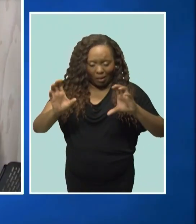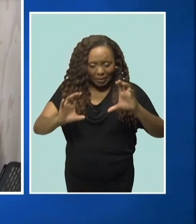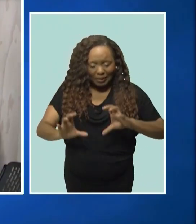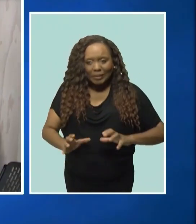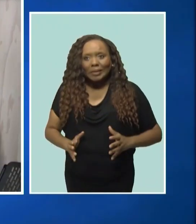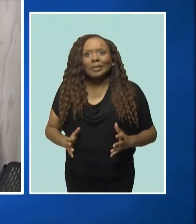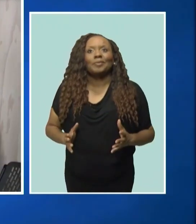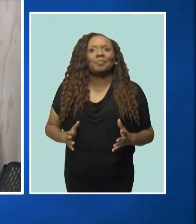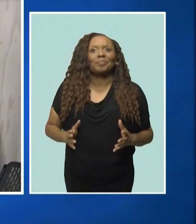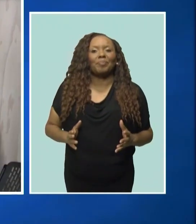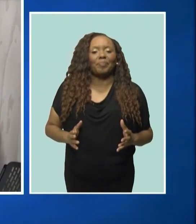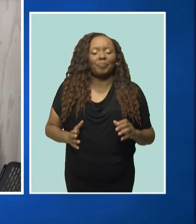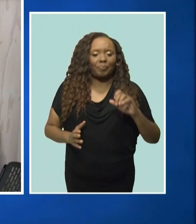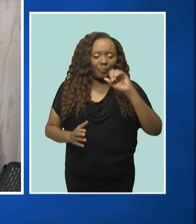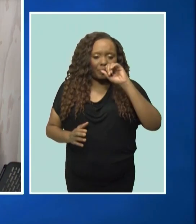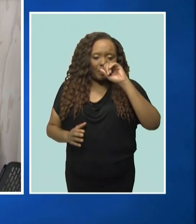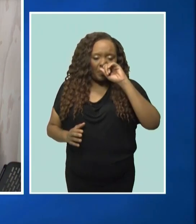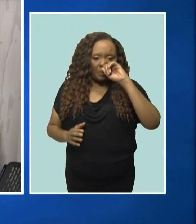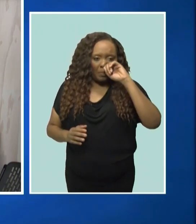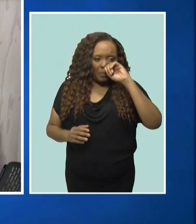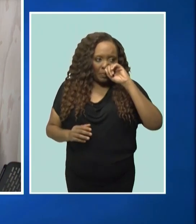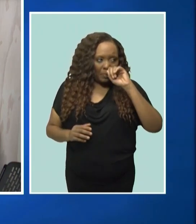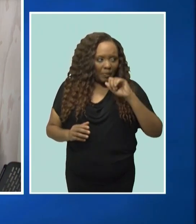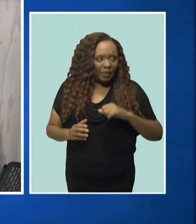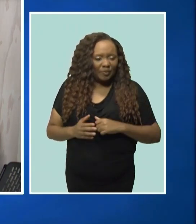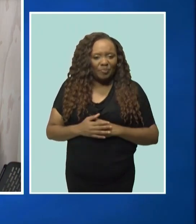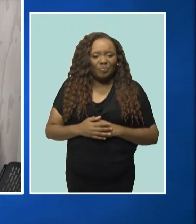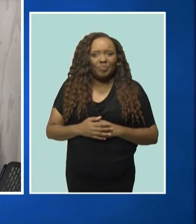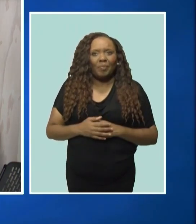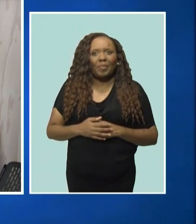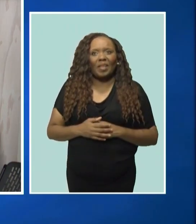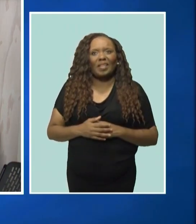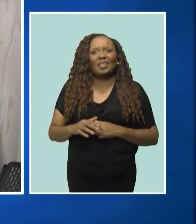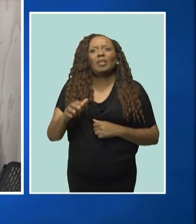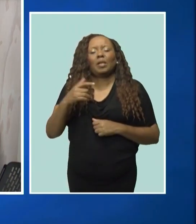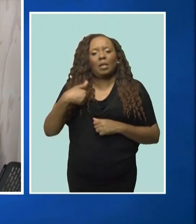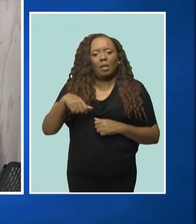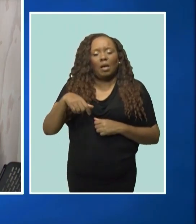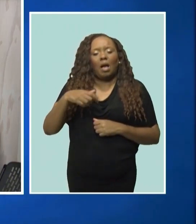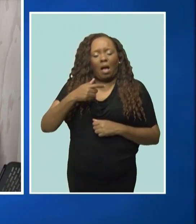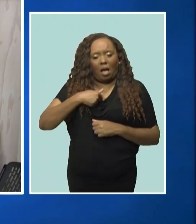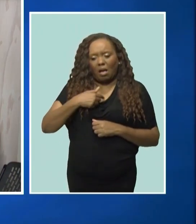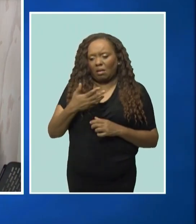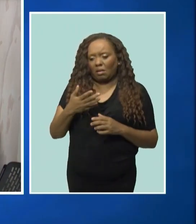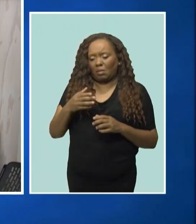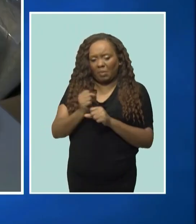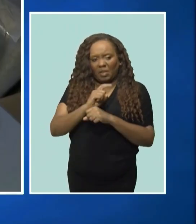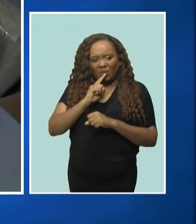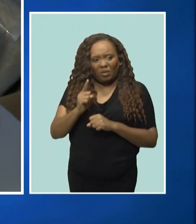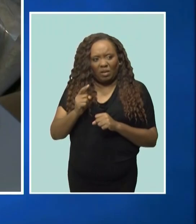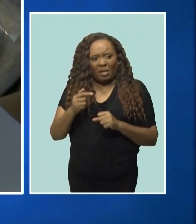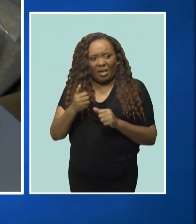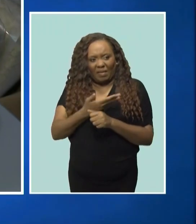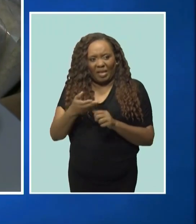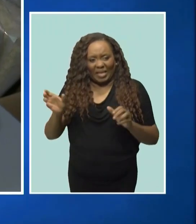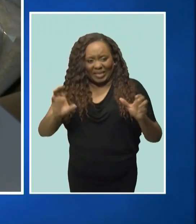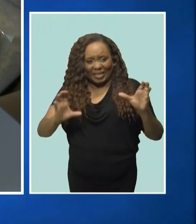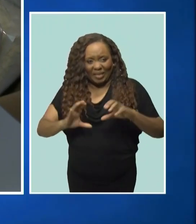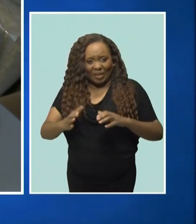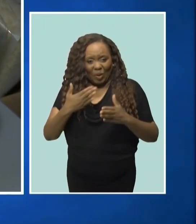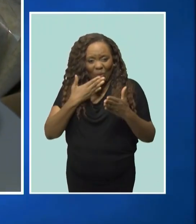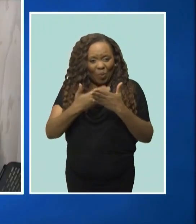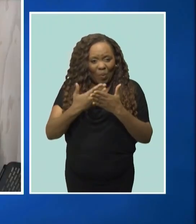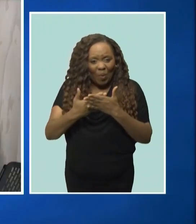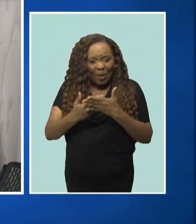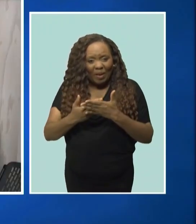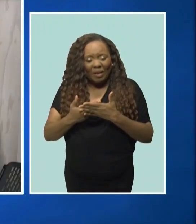it doesn't differ so much so as the authenticity of it. I just make sure that I season everything well, and I do put